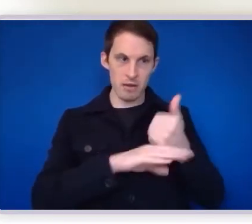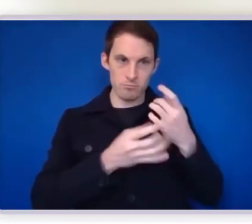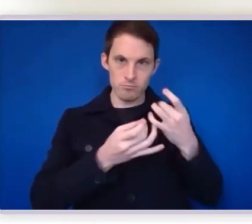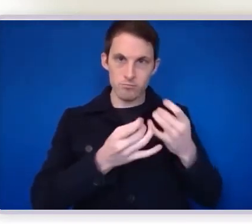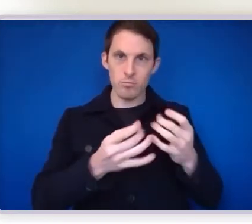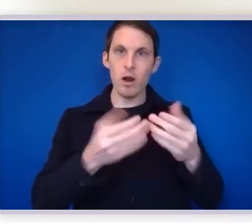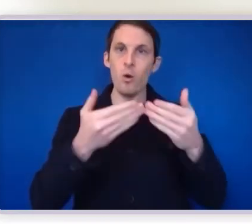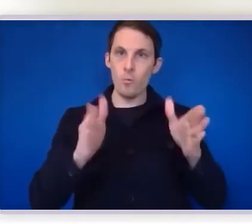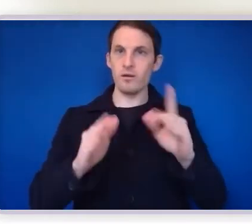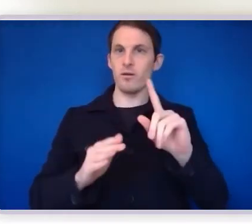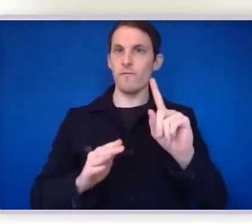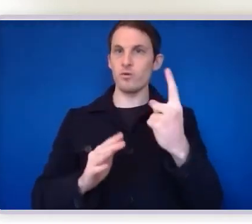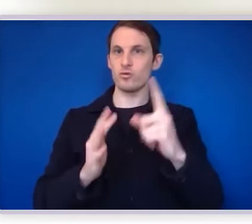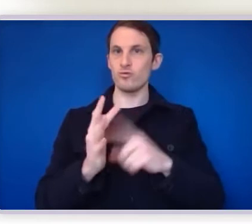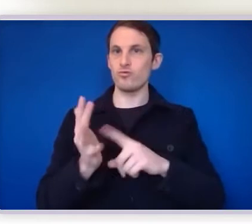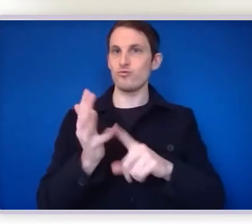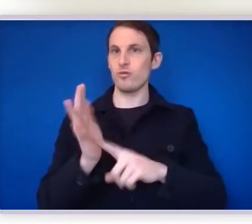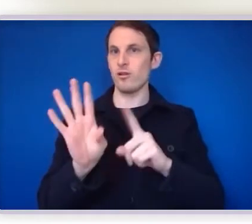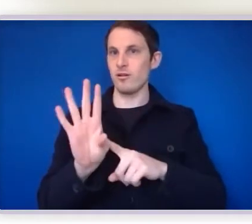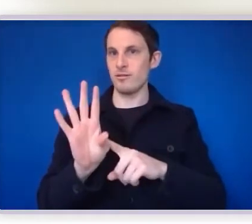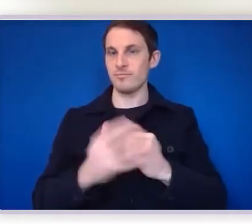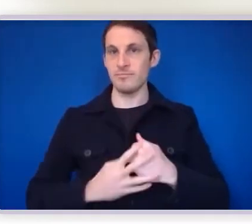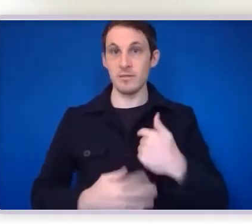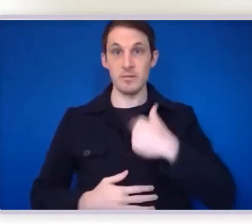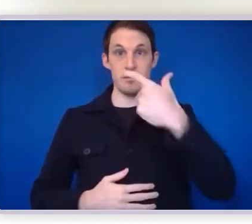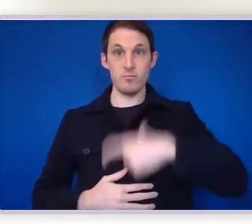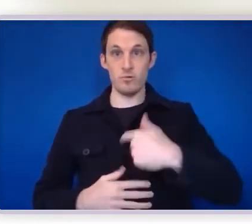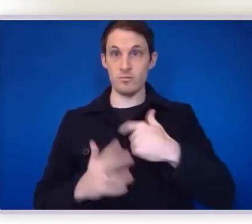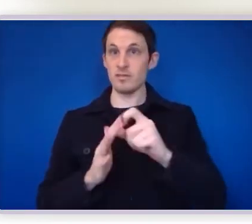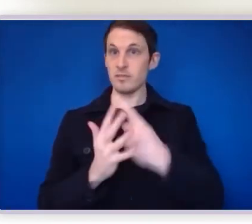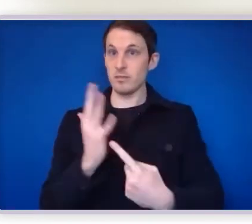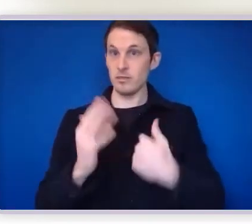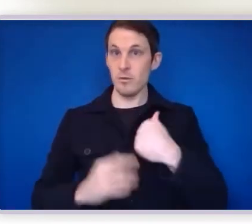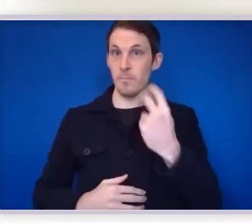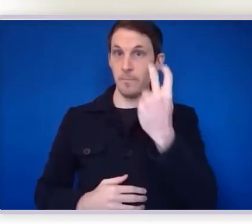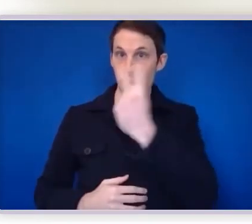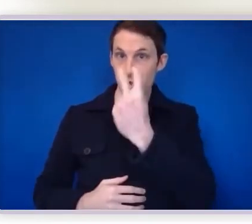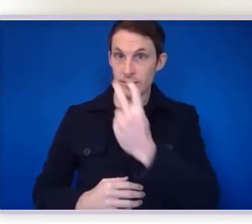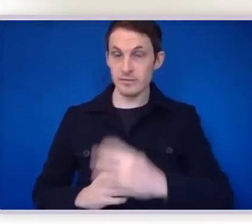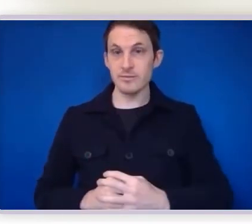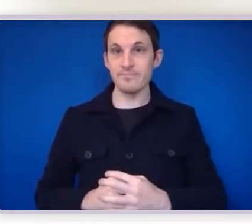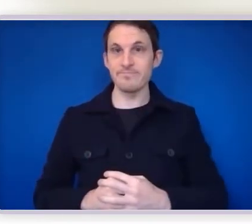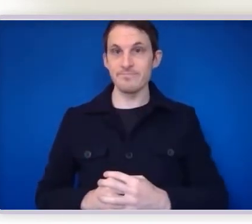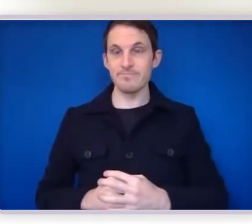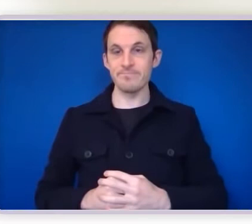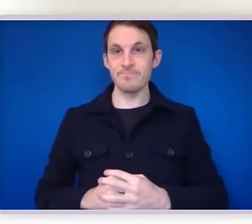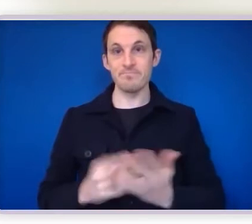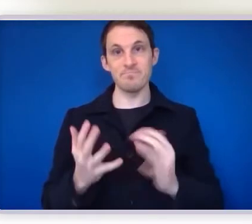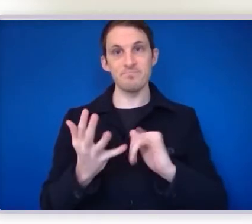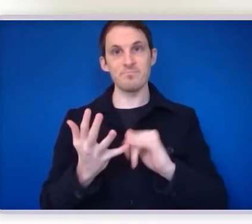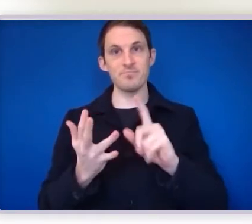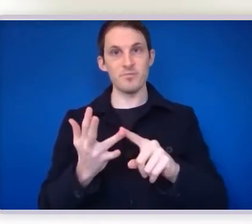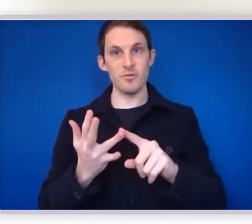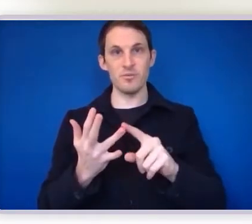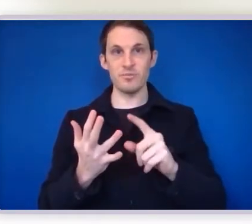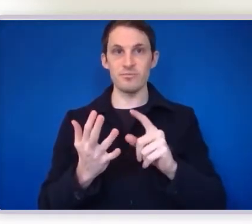I am a person with a disability. I'm blind, and so it's for